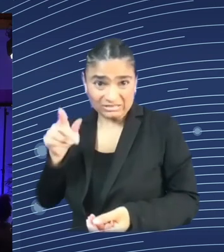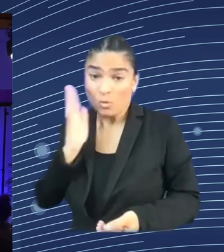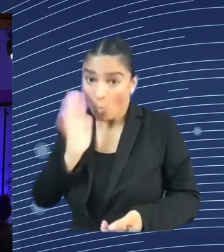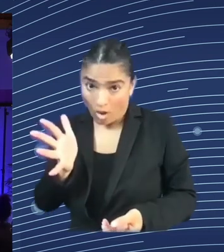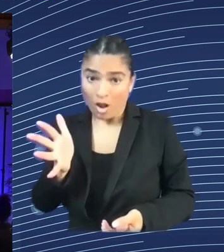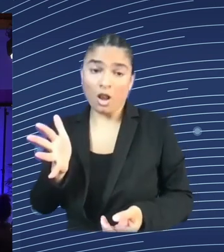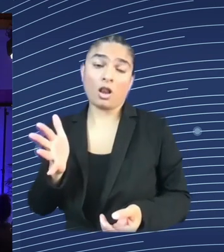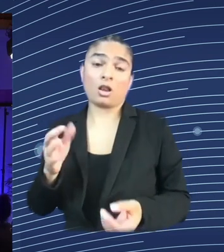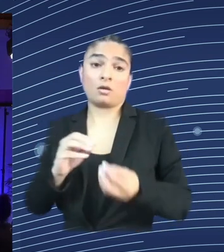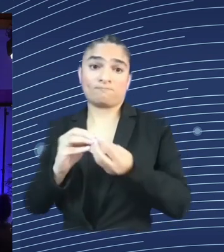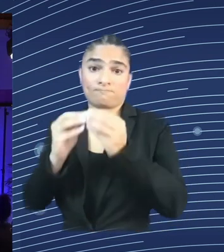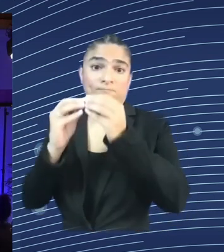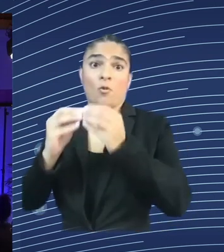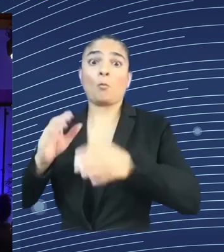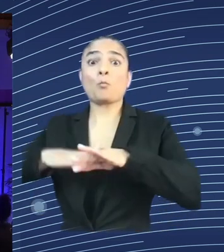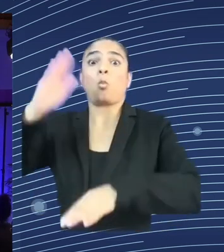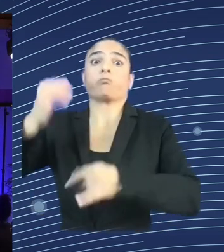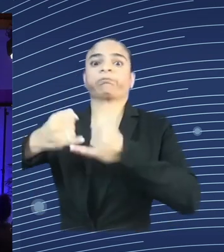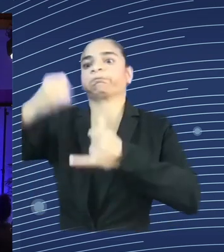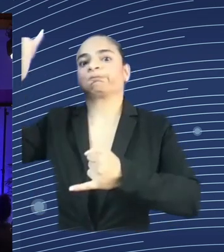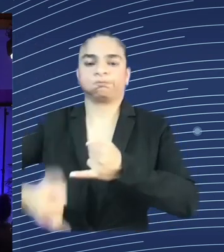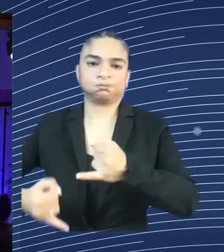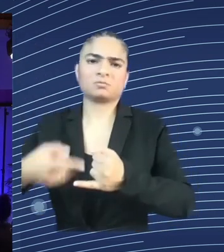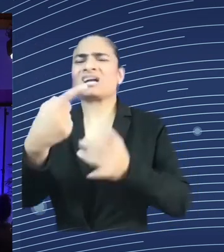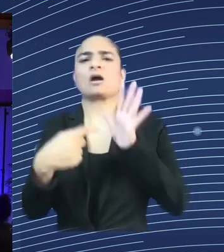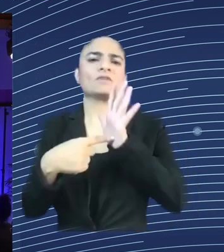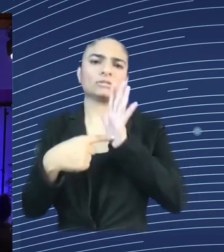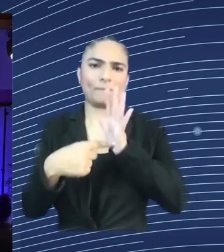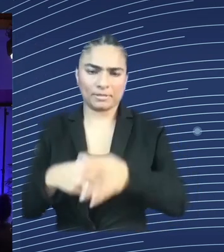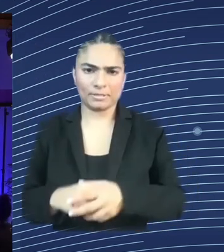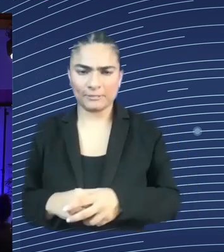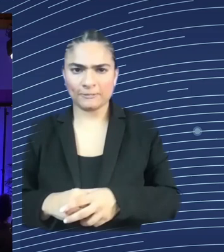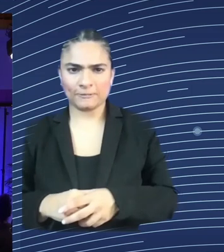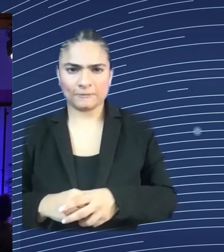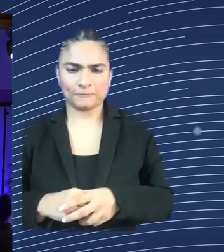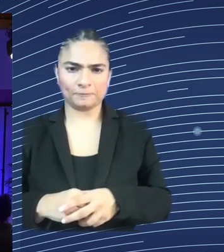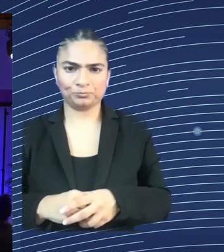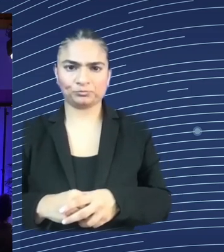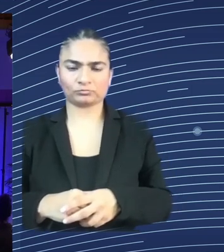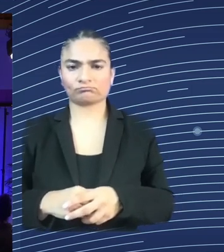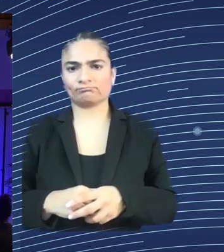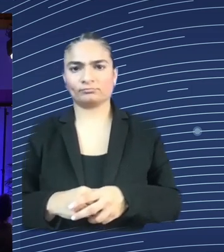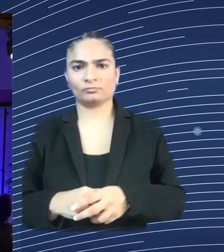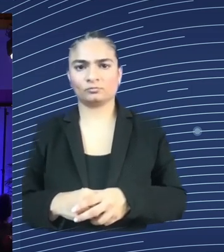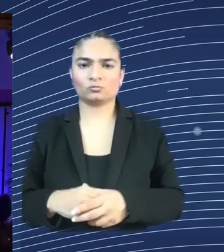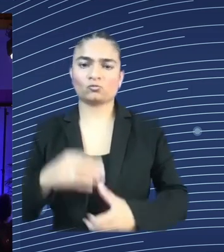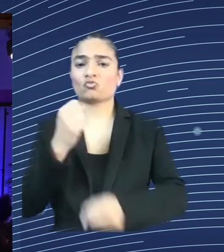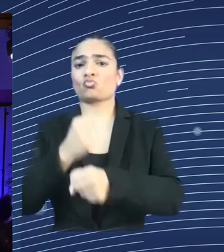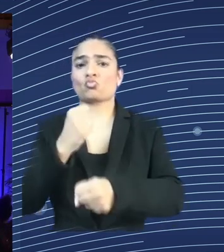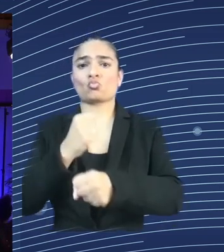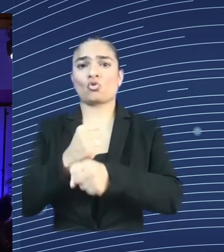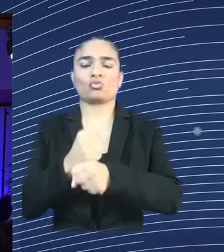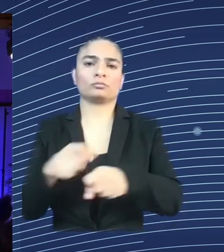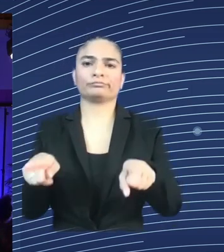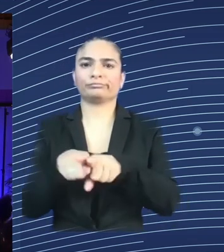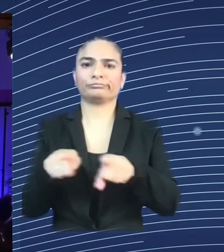you're changing the inputs, et cetera, from the inside. So we're talking about the employees, for example, the managers, et cetera, within the Social